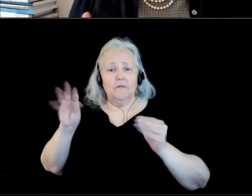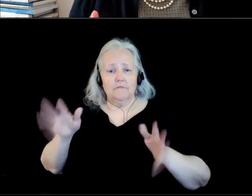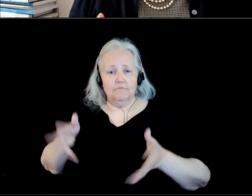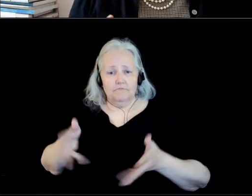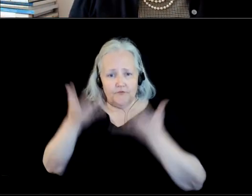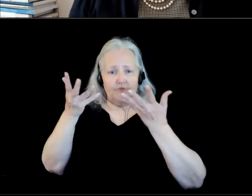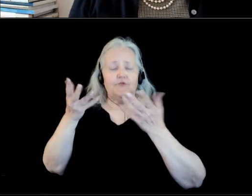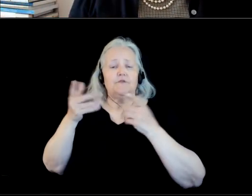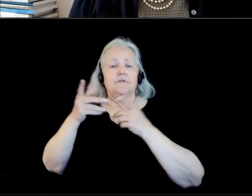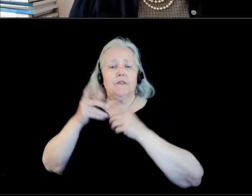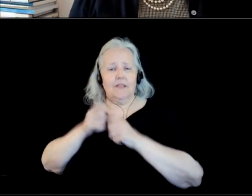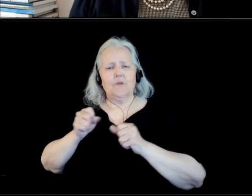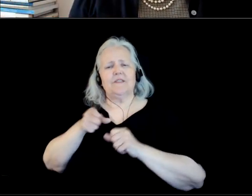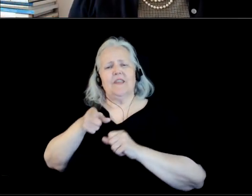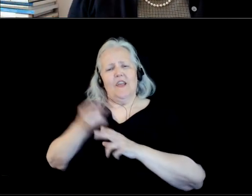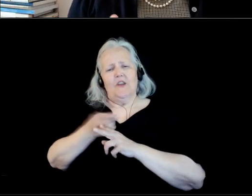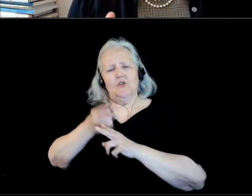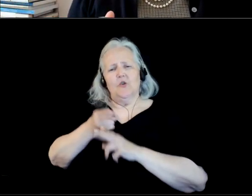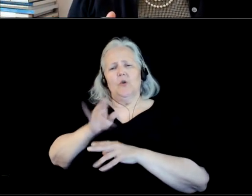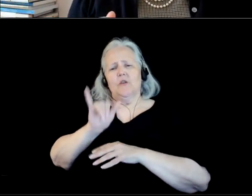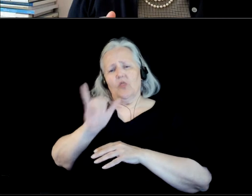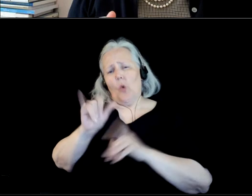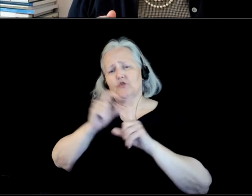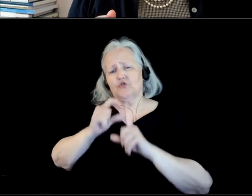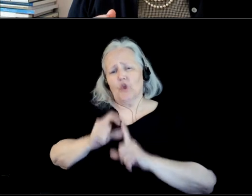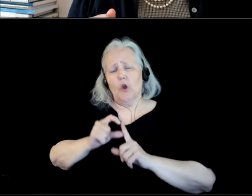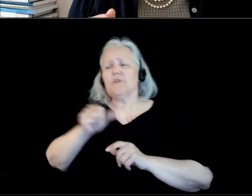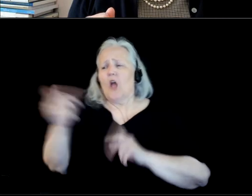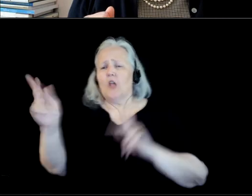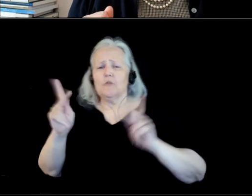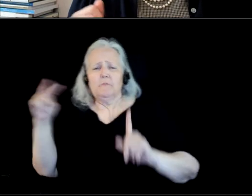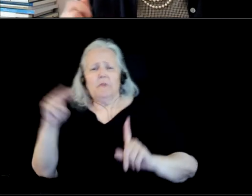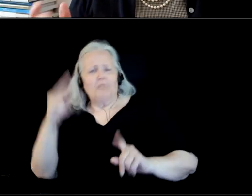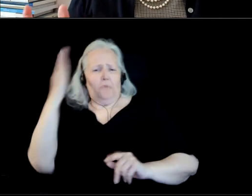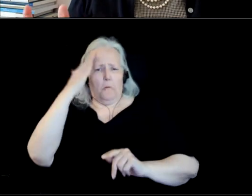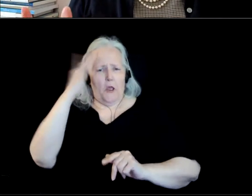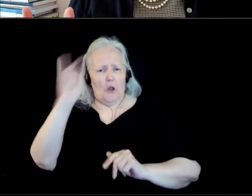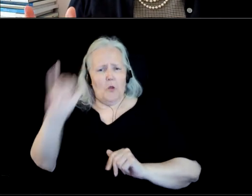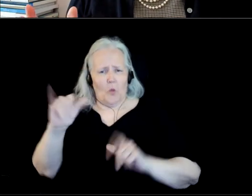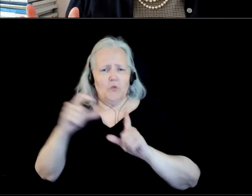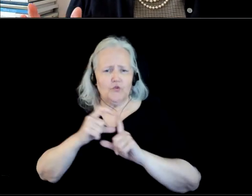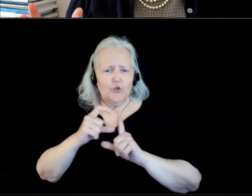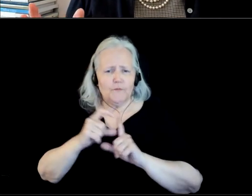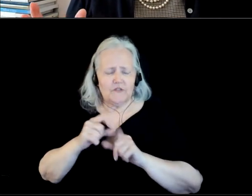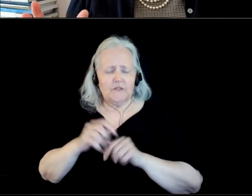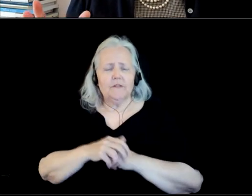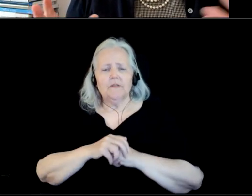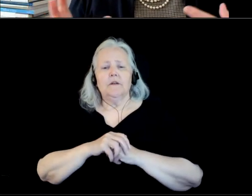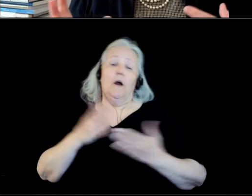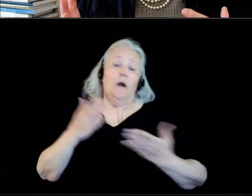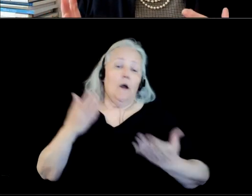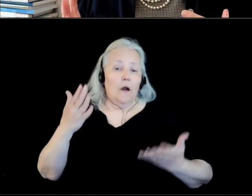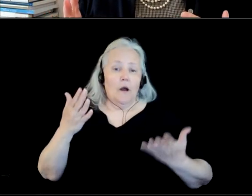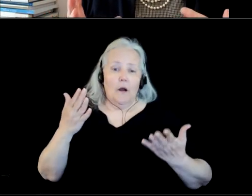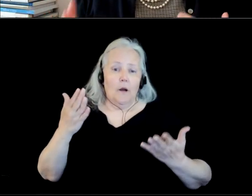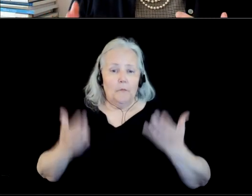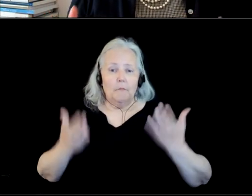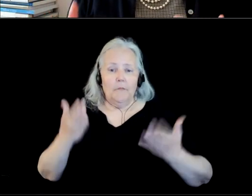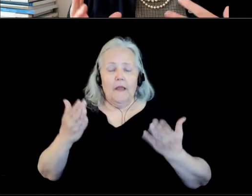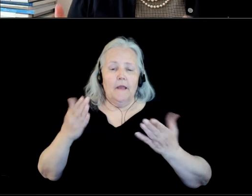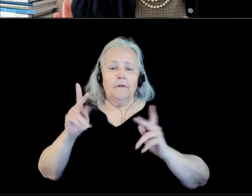are terms that I think people have heard. And you know, I think a lot of people might frame things